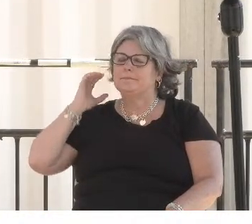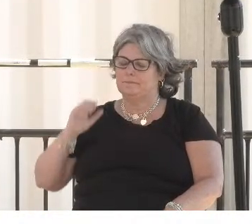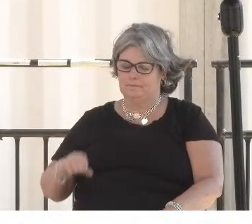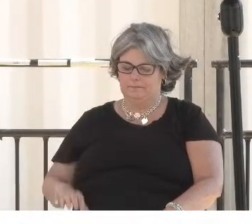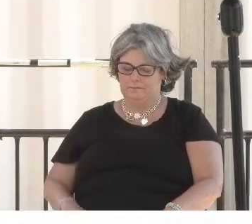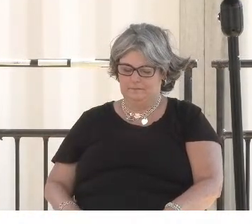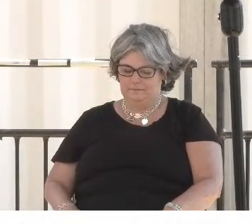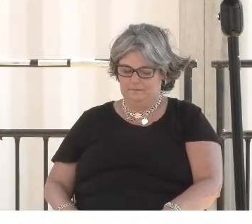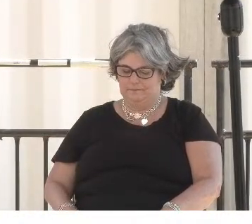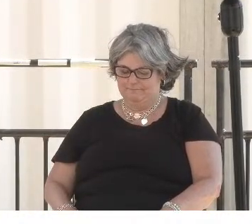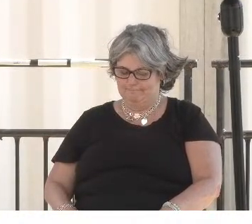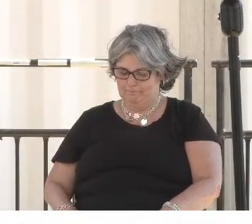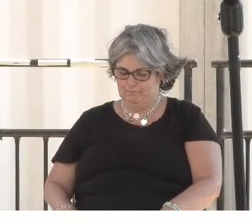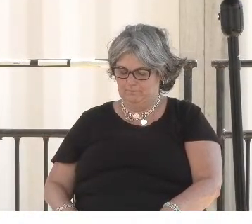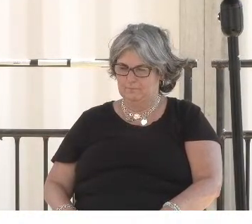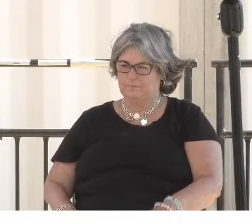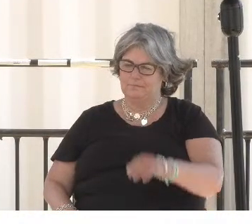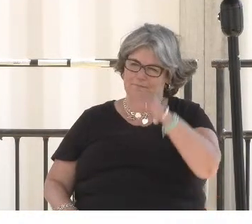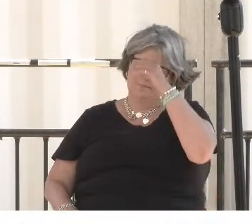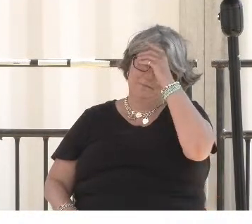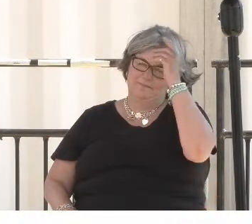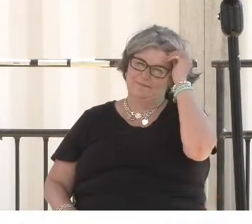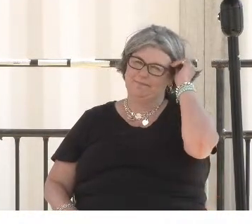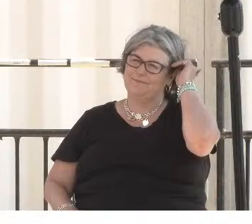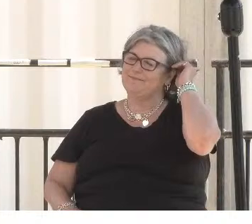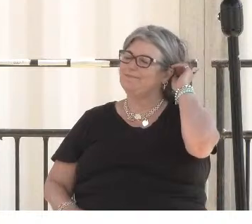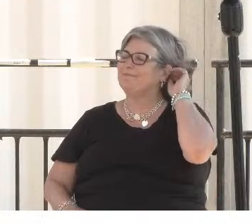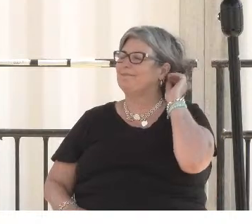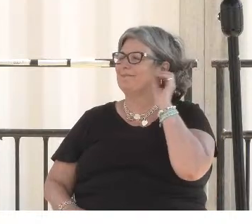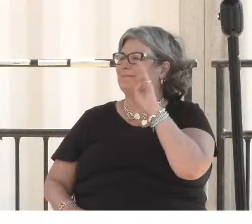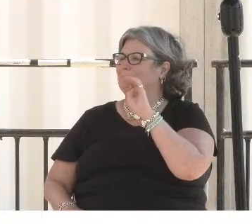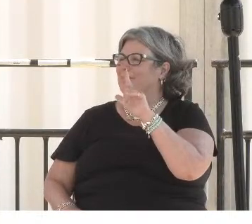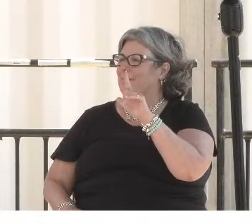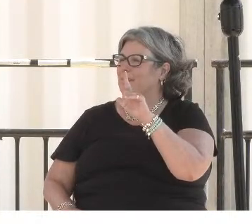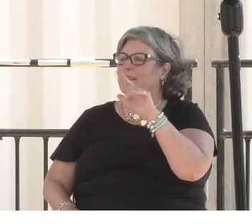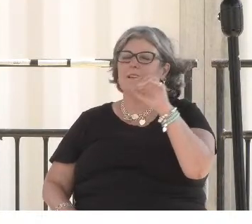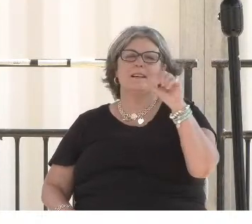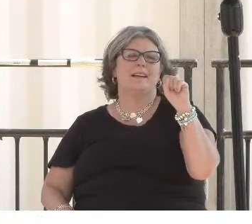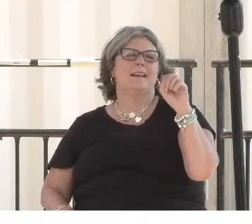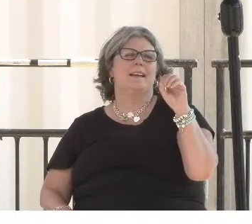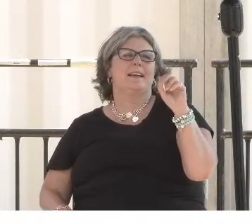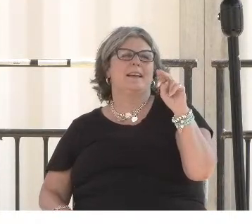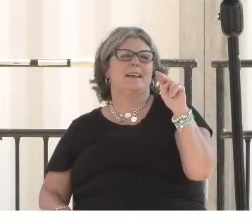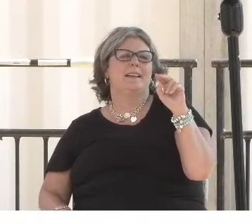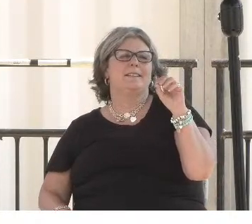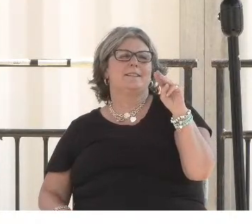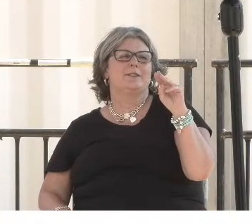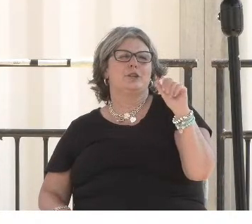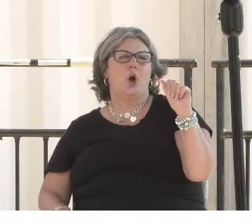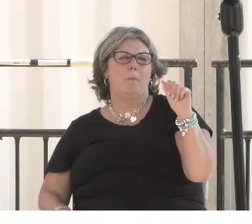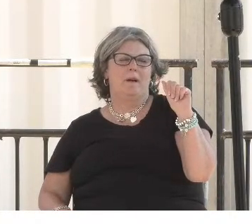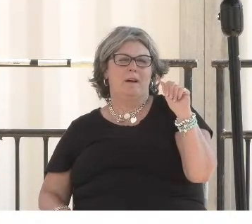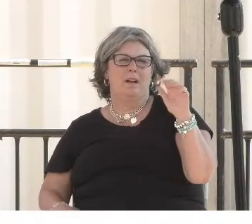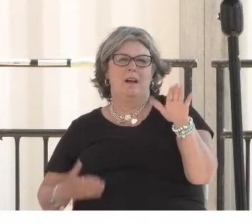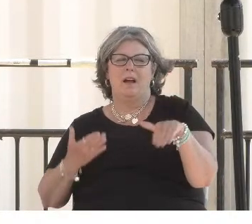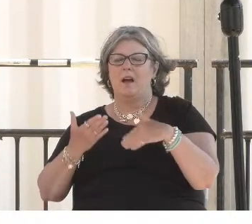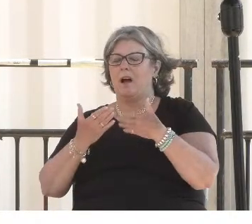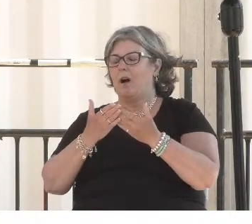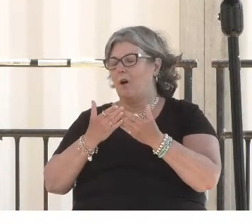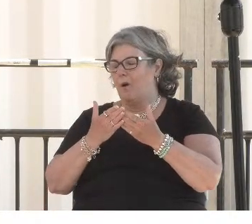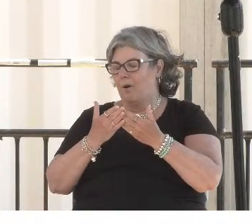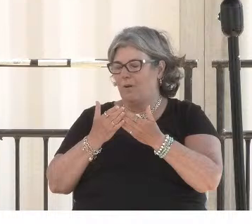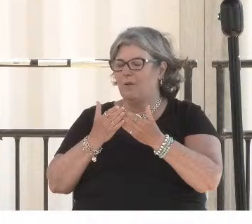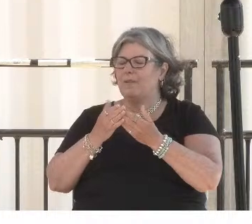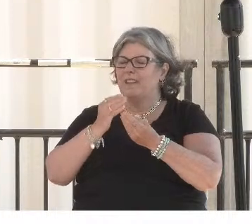may. Bill? Go for it. Okay, so in Sonoma, you were just talking about if you remove all the other plants,